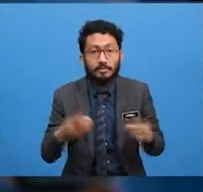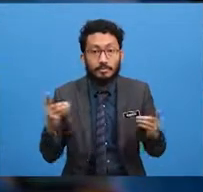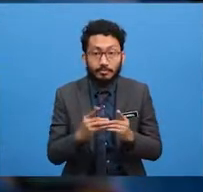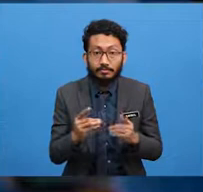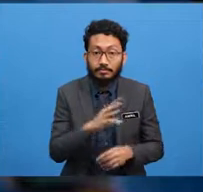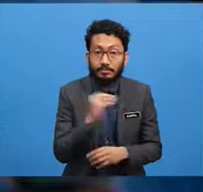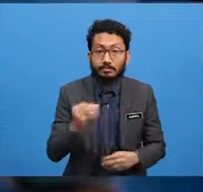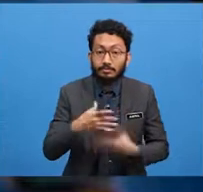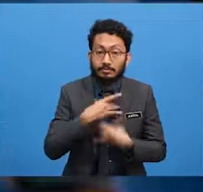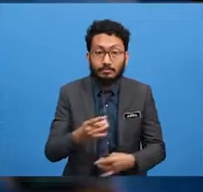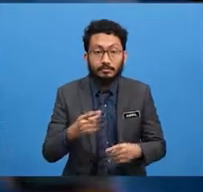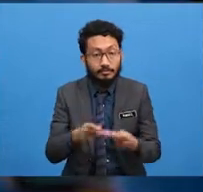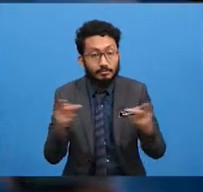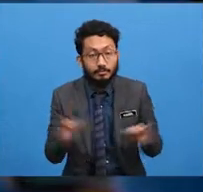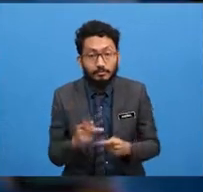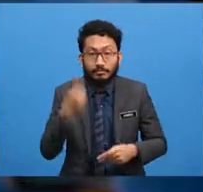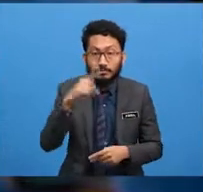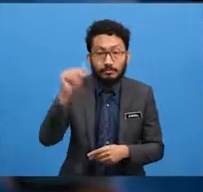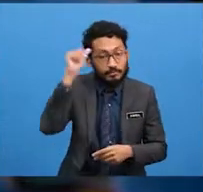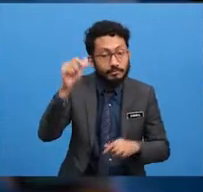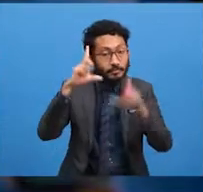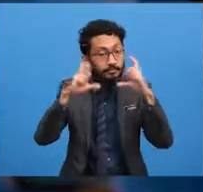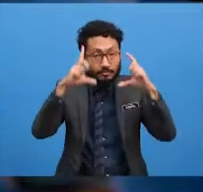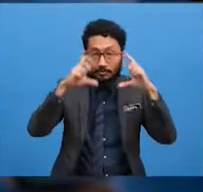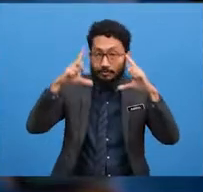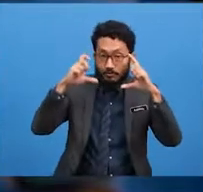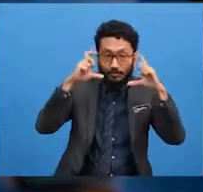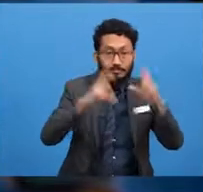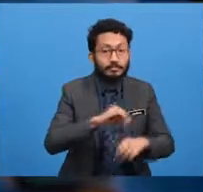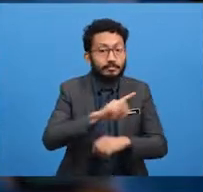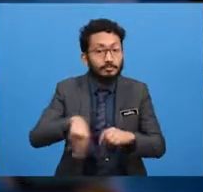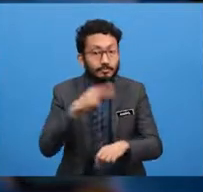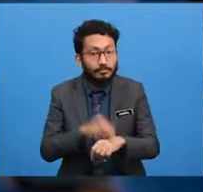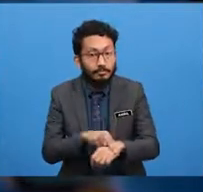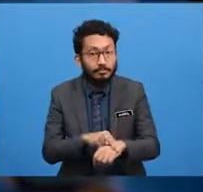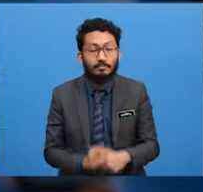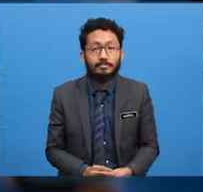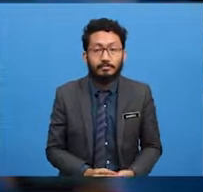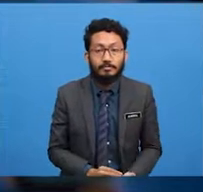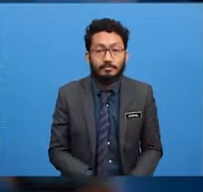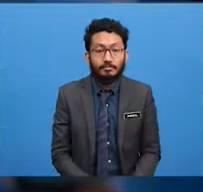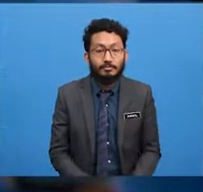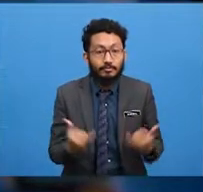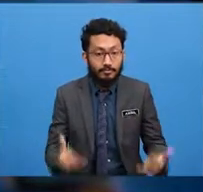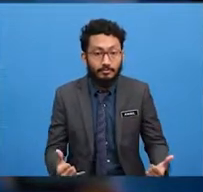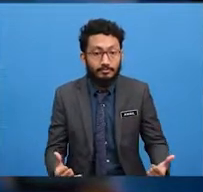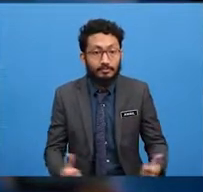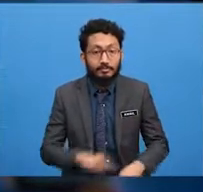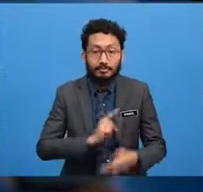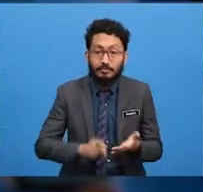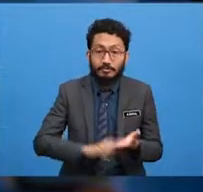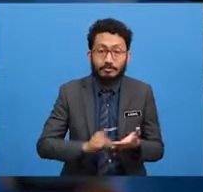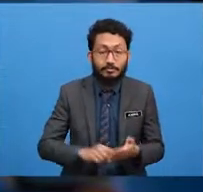interesting places for Andrew to take photos of nature. Now, you are going to read Mark's